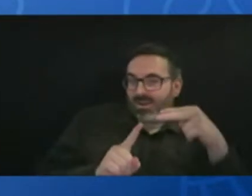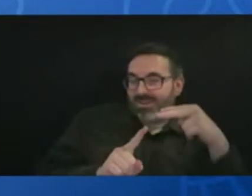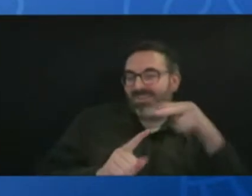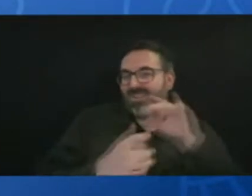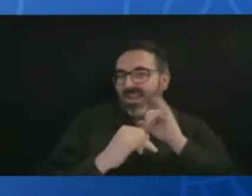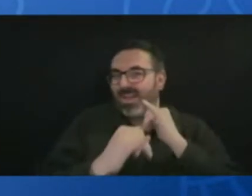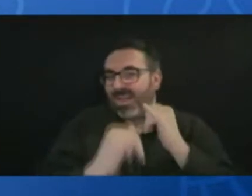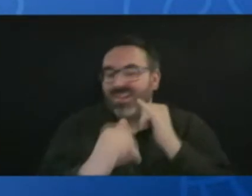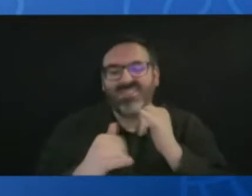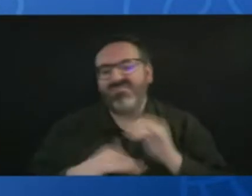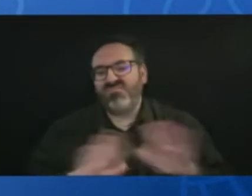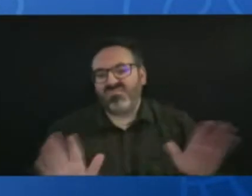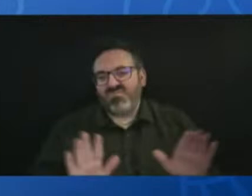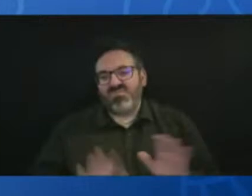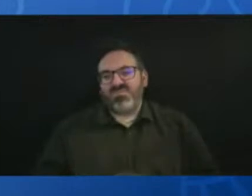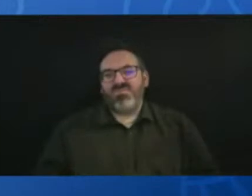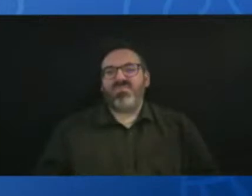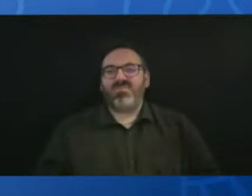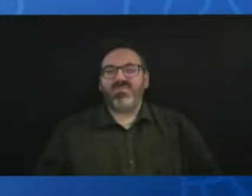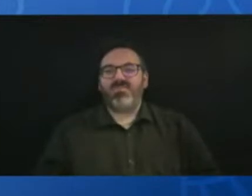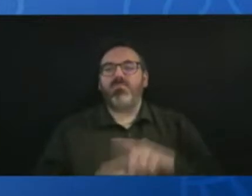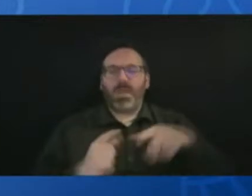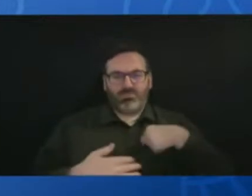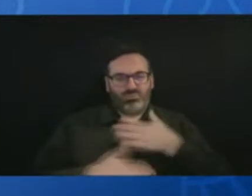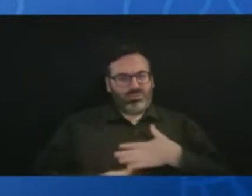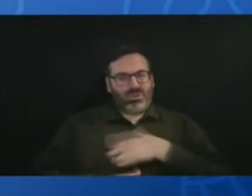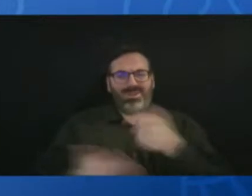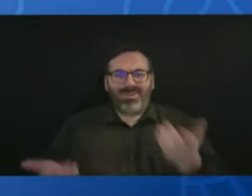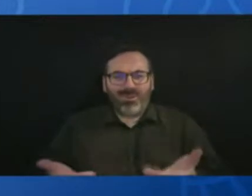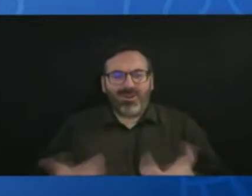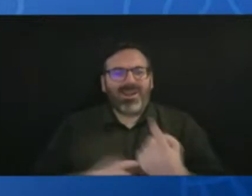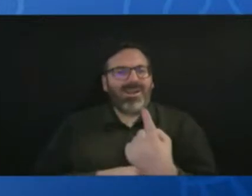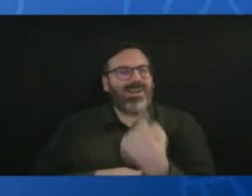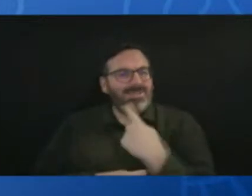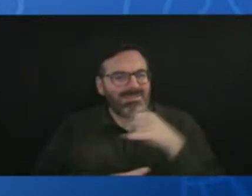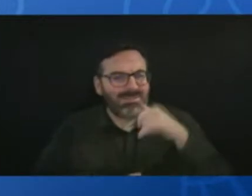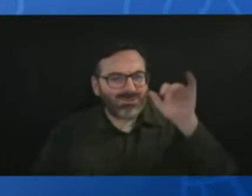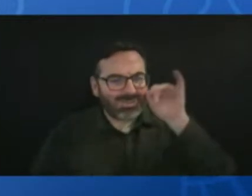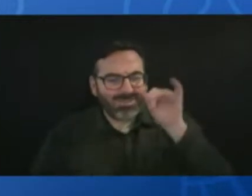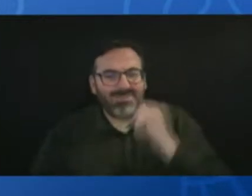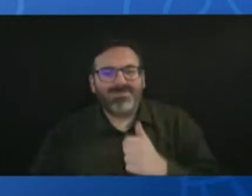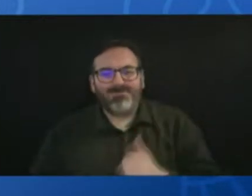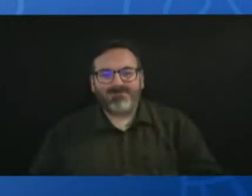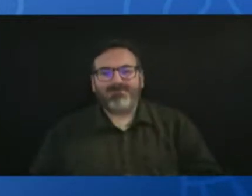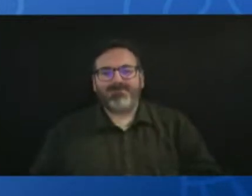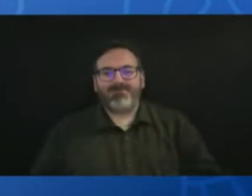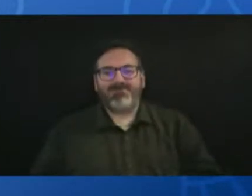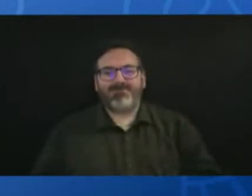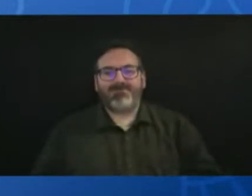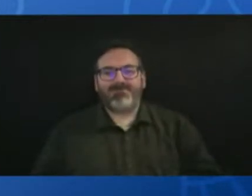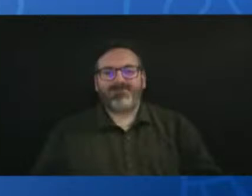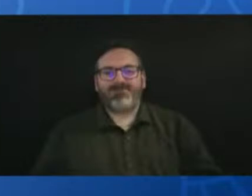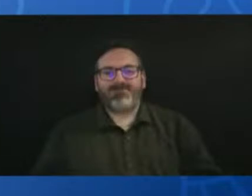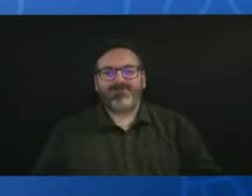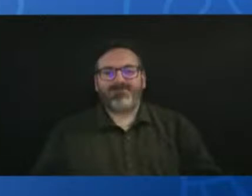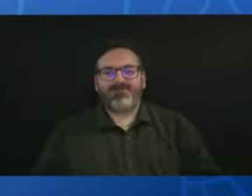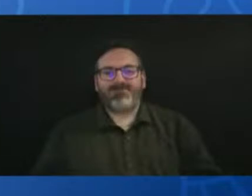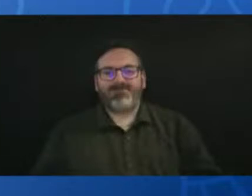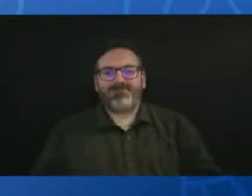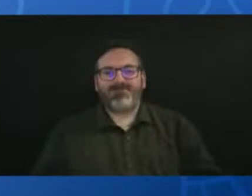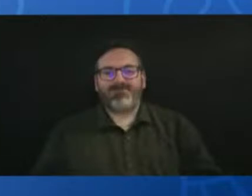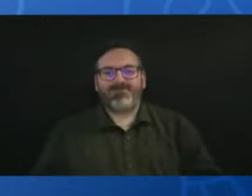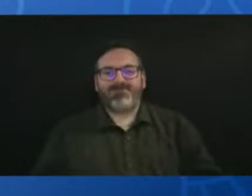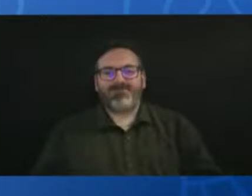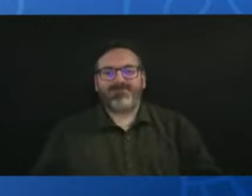asking in that regard. At the end, yes, sir. Go ahead, please. Thank you. So much Go ahead. Bangladesh. Please. Let's keep going. Thank